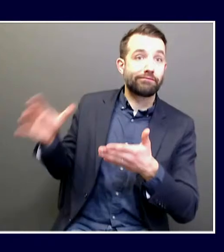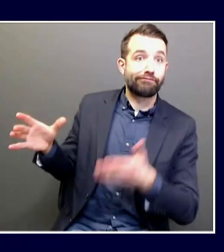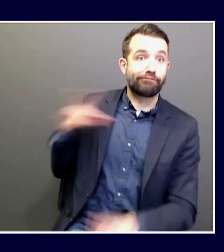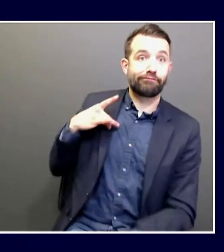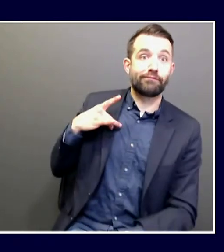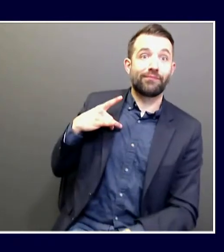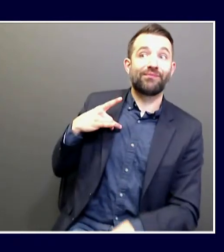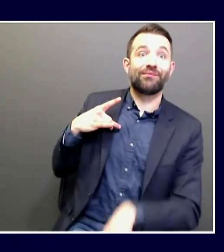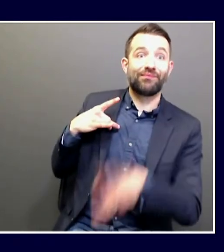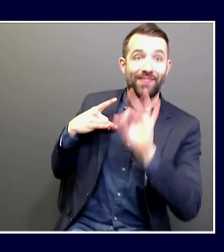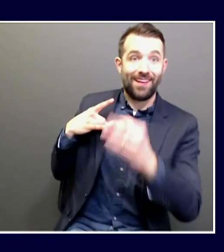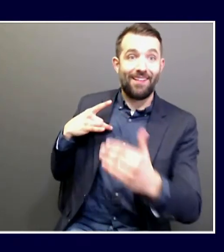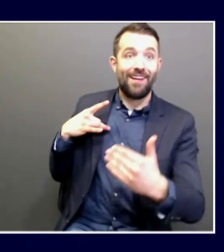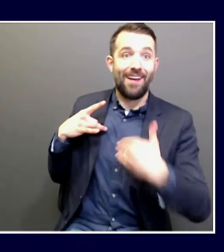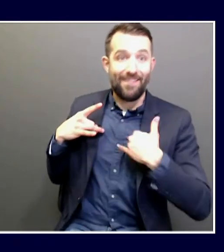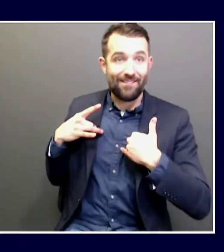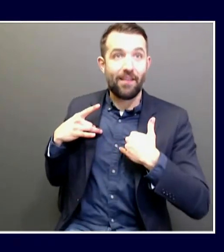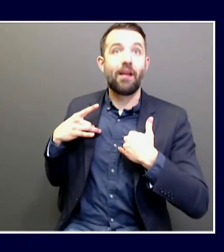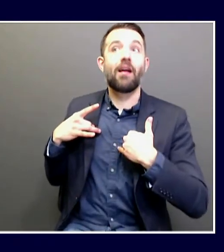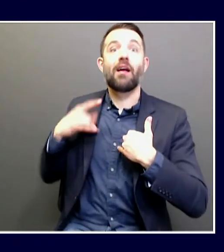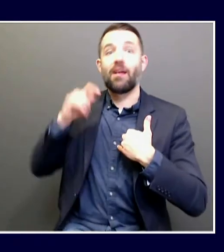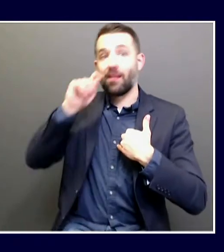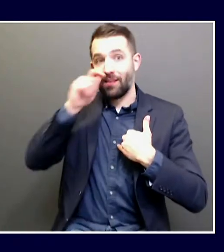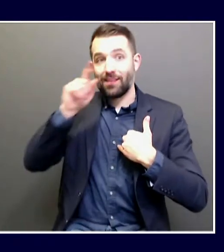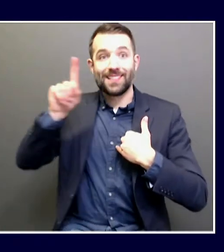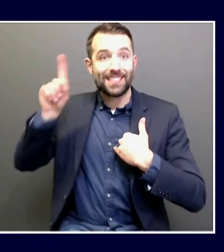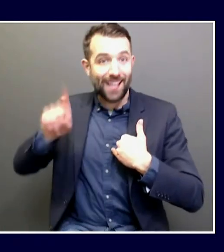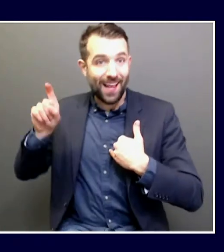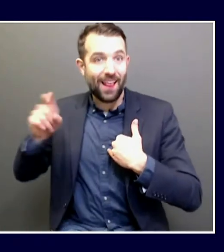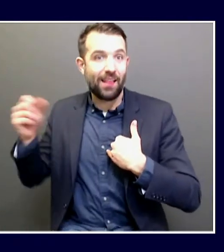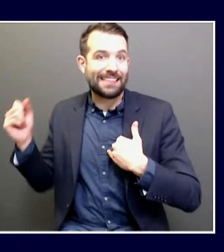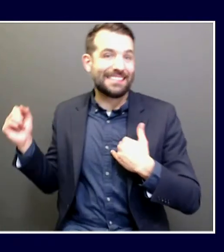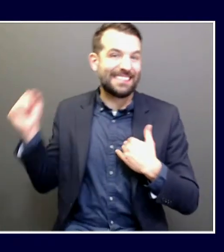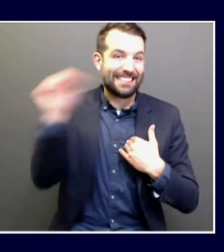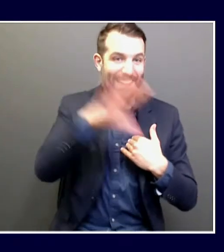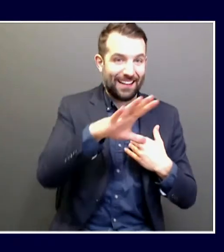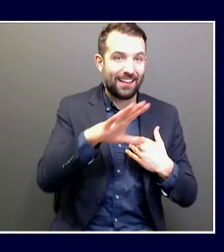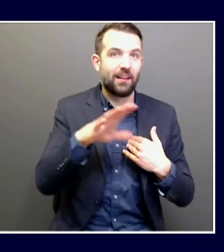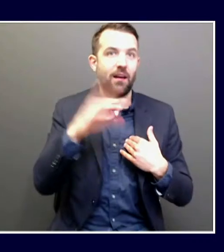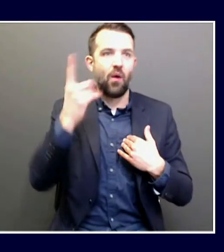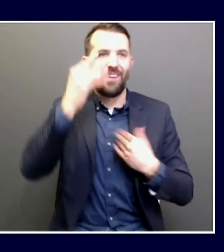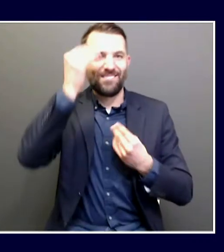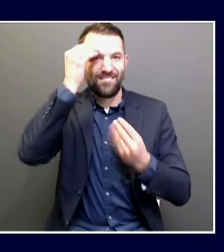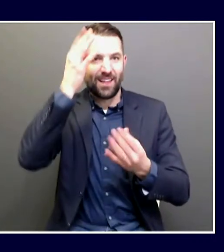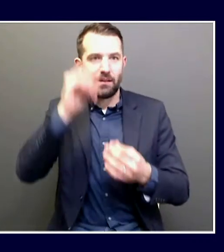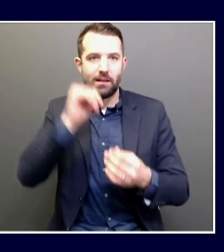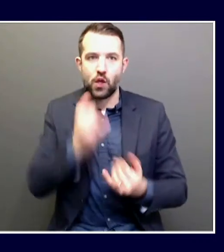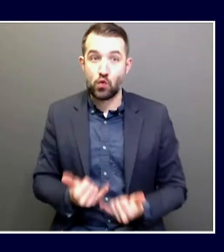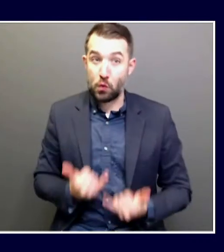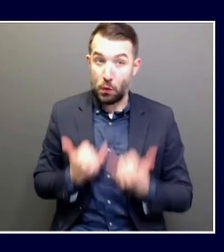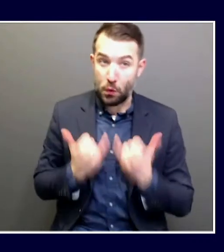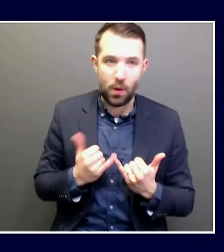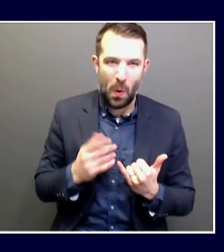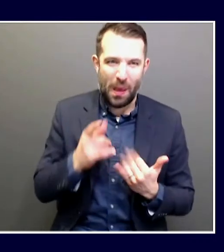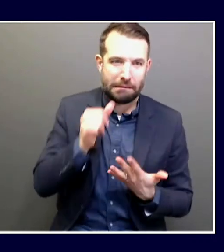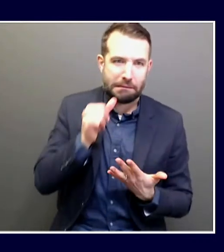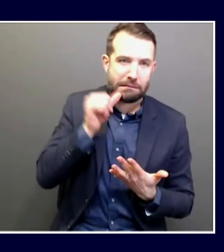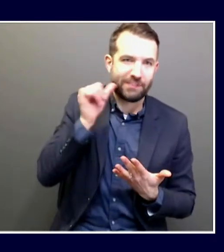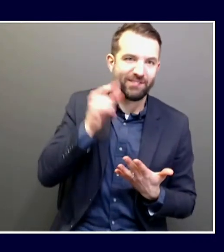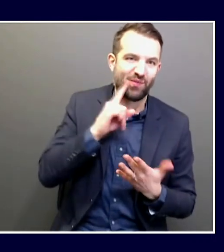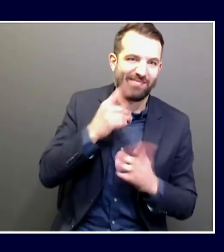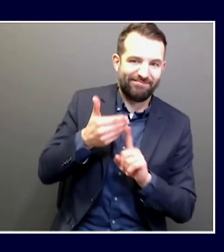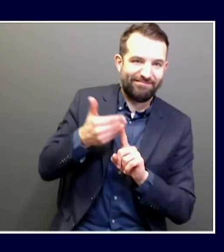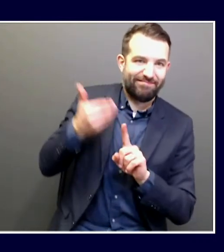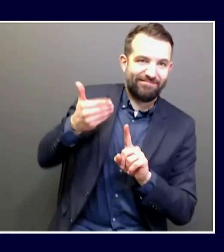for COVID, had that result reported to the Maine CDC, and turned into a case. That's the chief reason